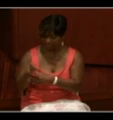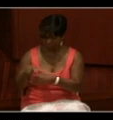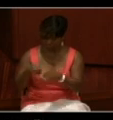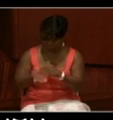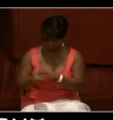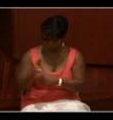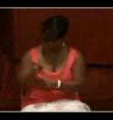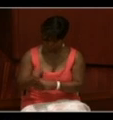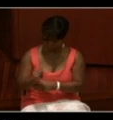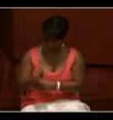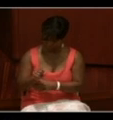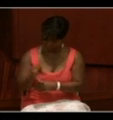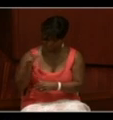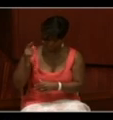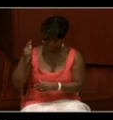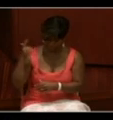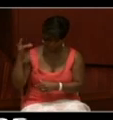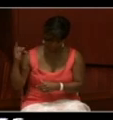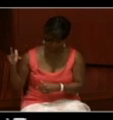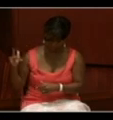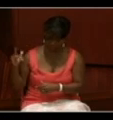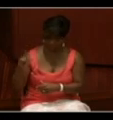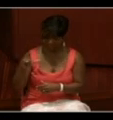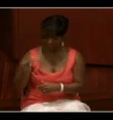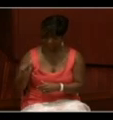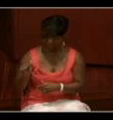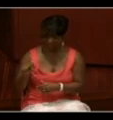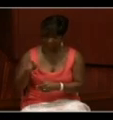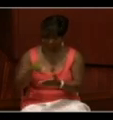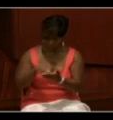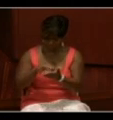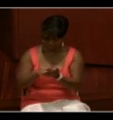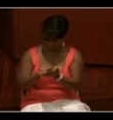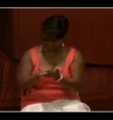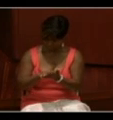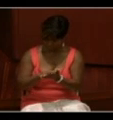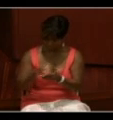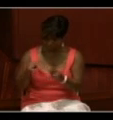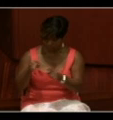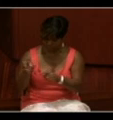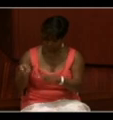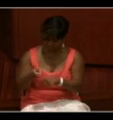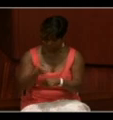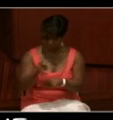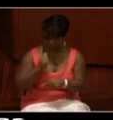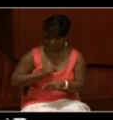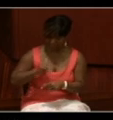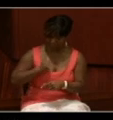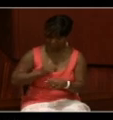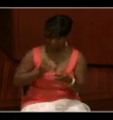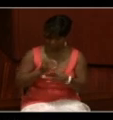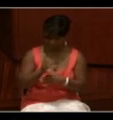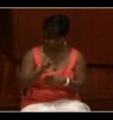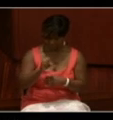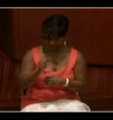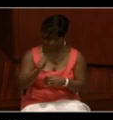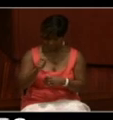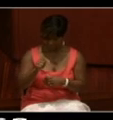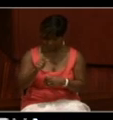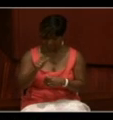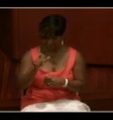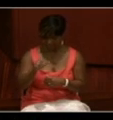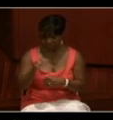U.S. in the Los Angeles area, and she was documented when she traveled to Canada through Seattle in order to film a